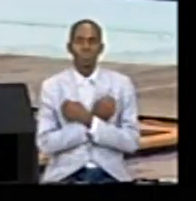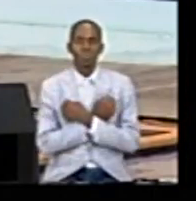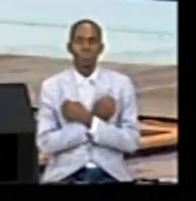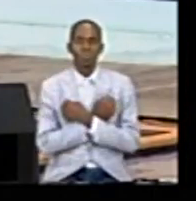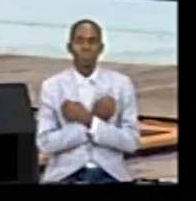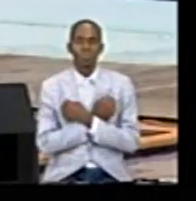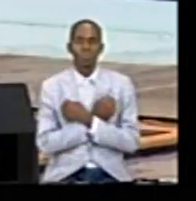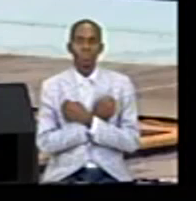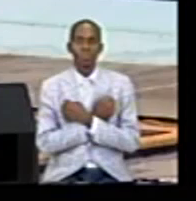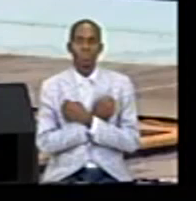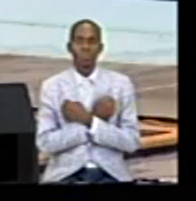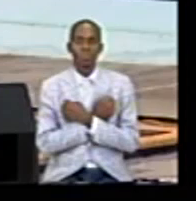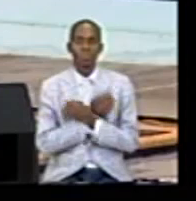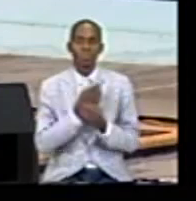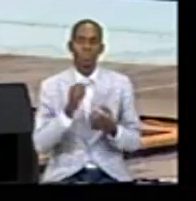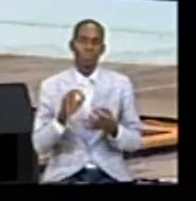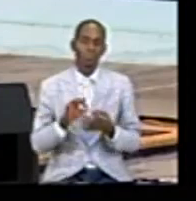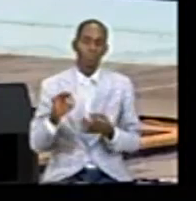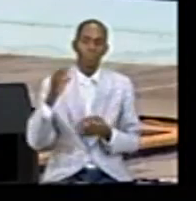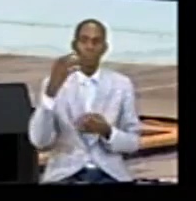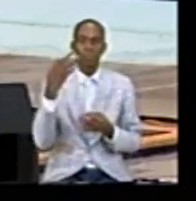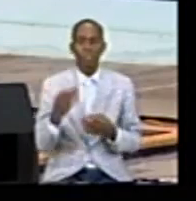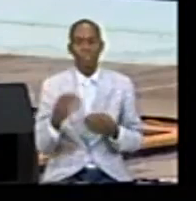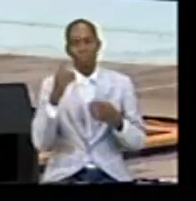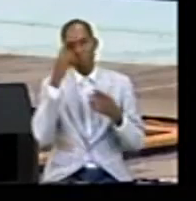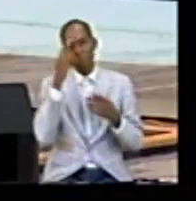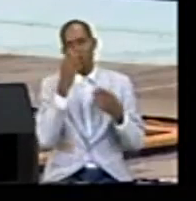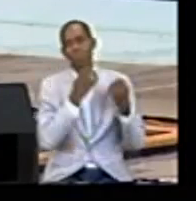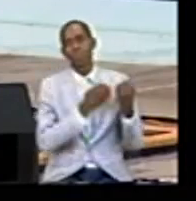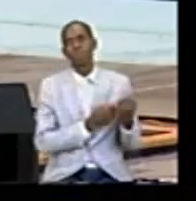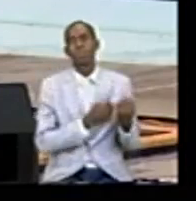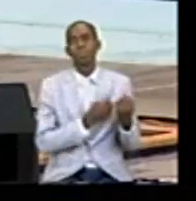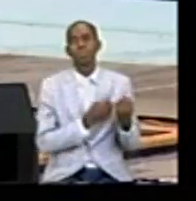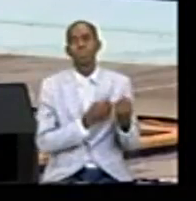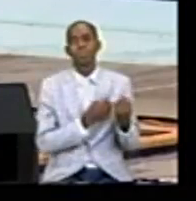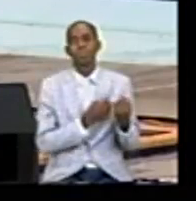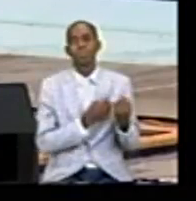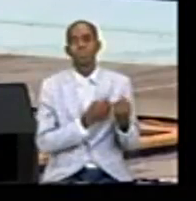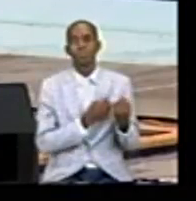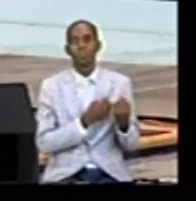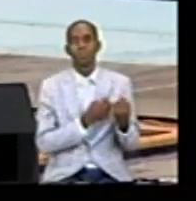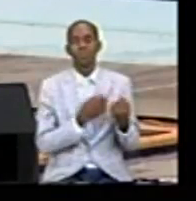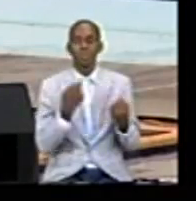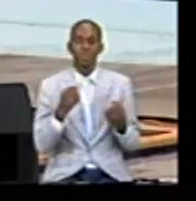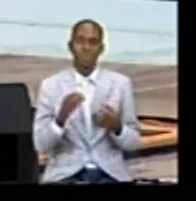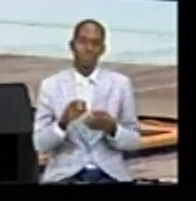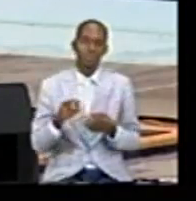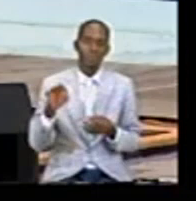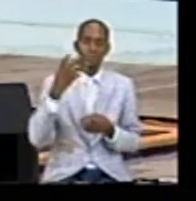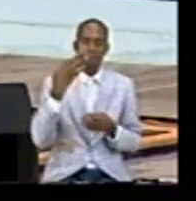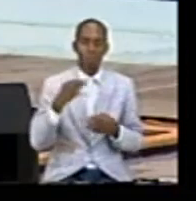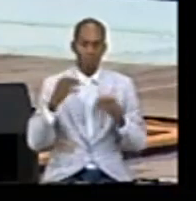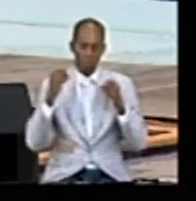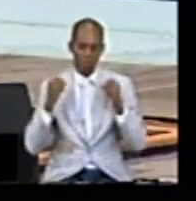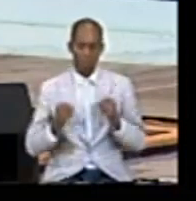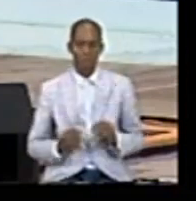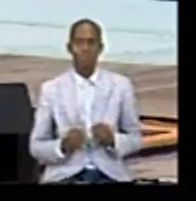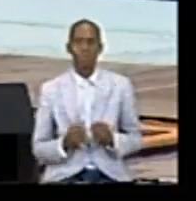the spirit of faith, the spirit of power,